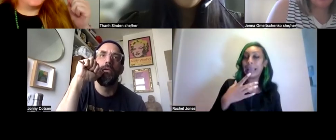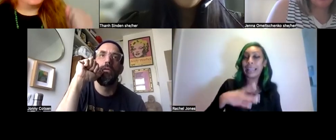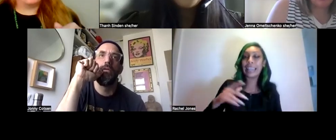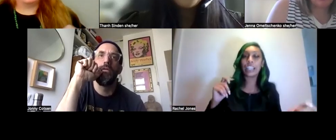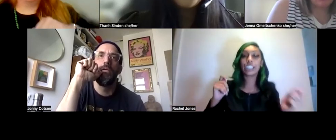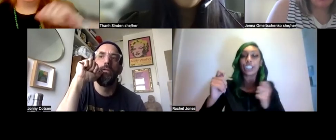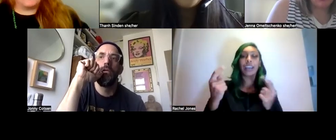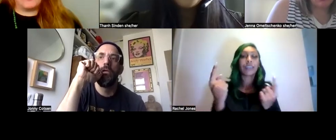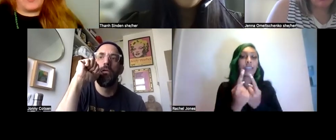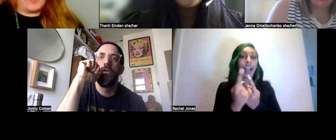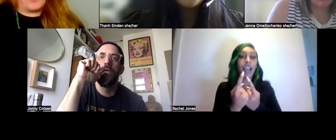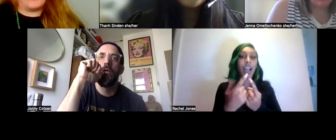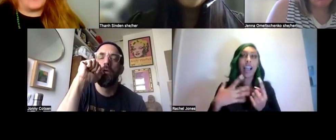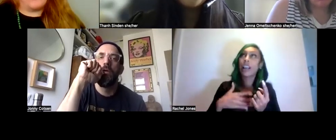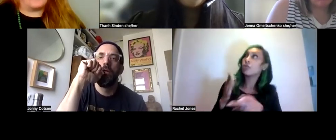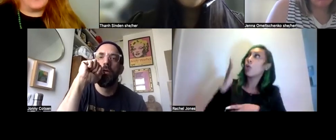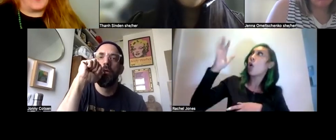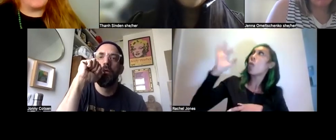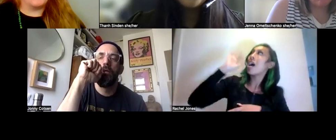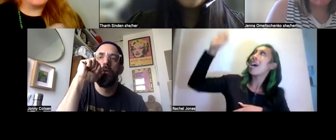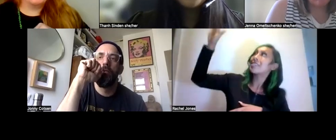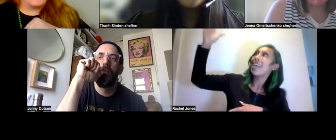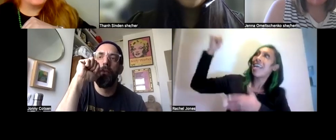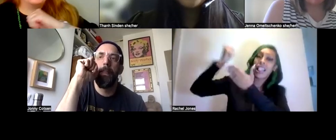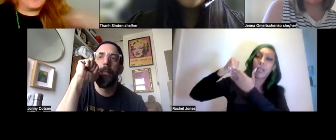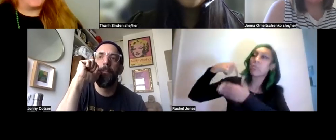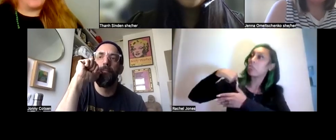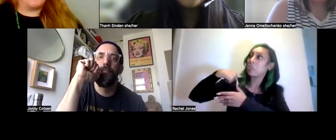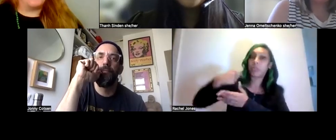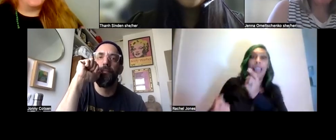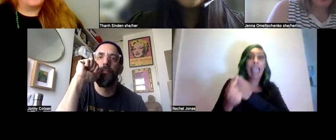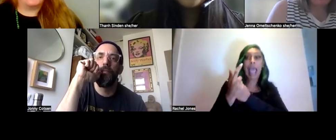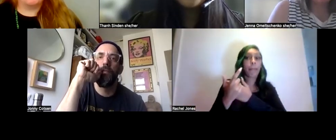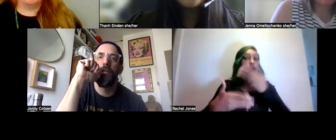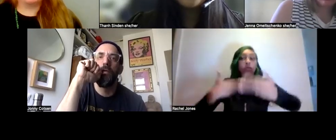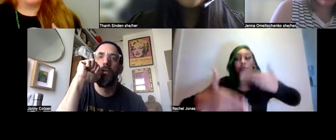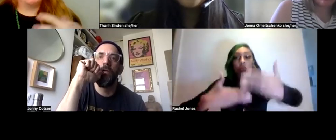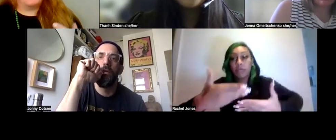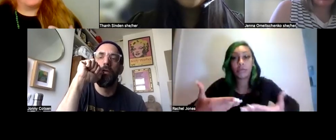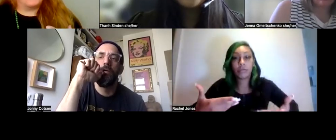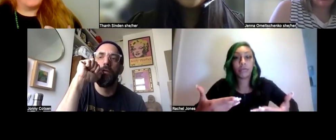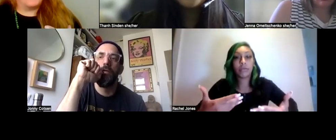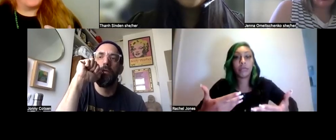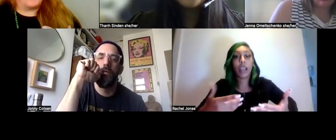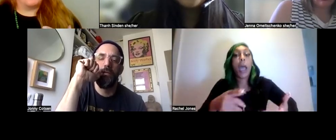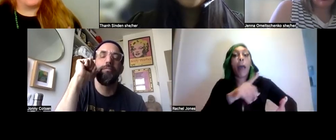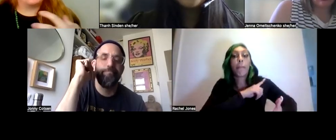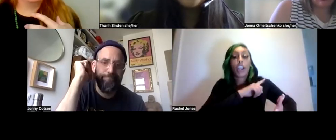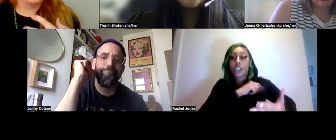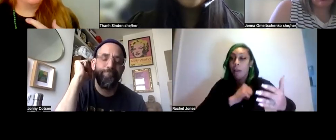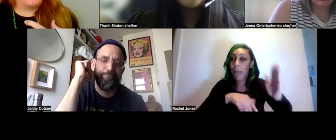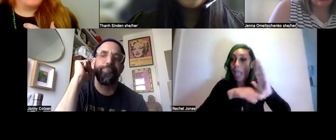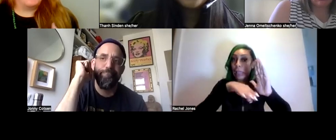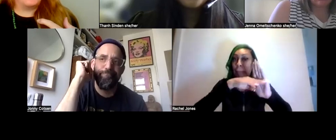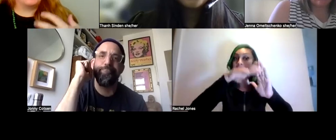something, I don't need to go to someone else and ask for that to happen. It just happens because of the position I'm in, and I